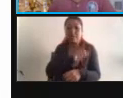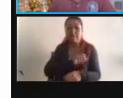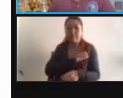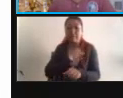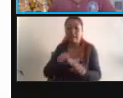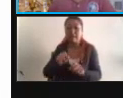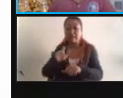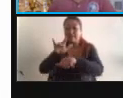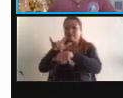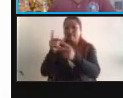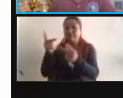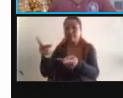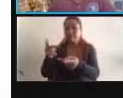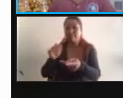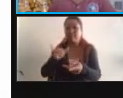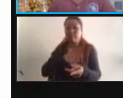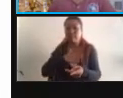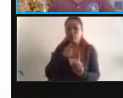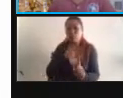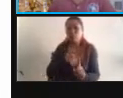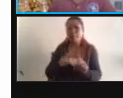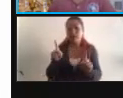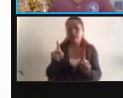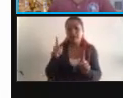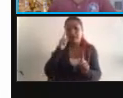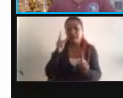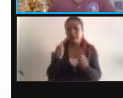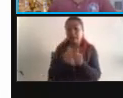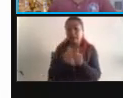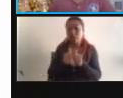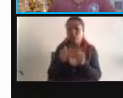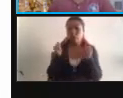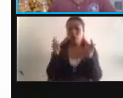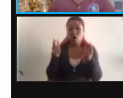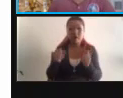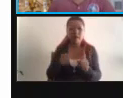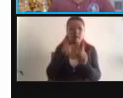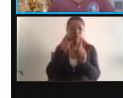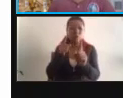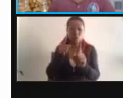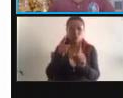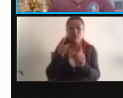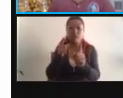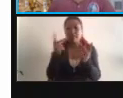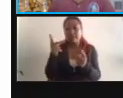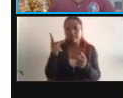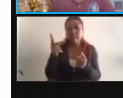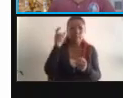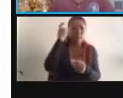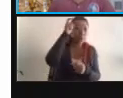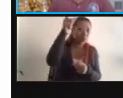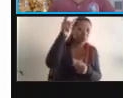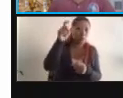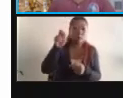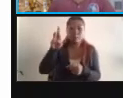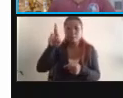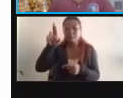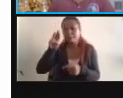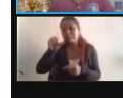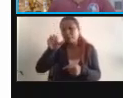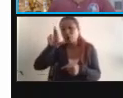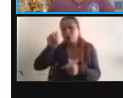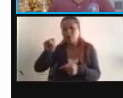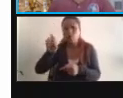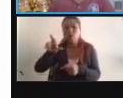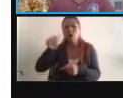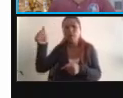And I think together we can move towards the day where everybody can visit the moon, can visit Mars, and go to other locations in the inner solar